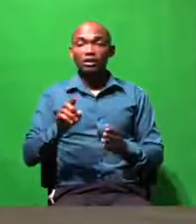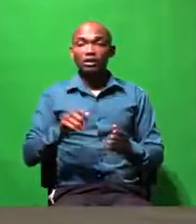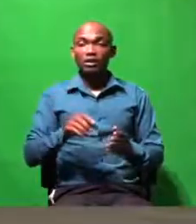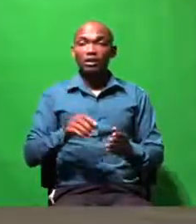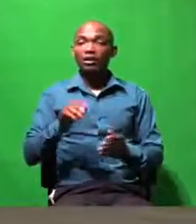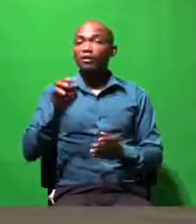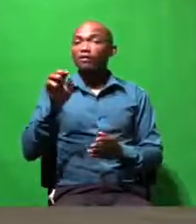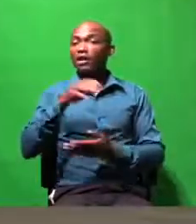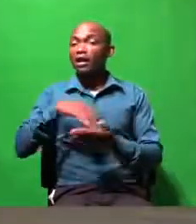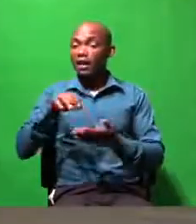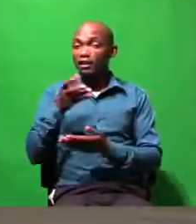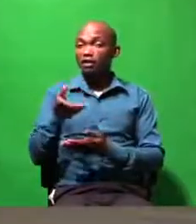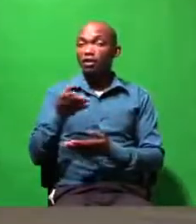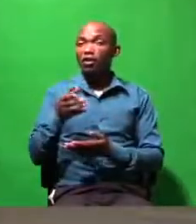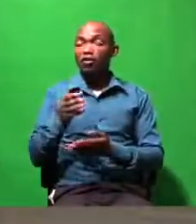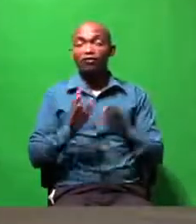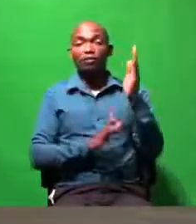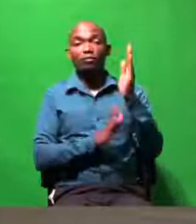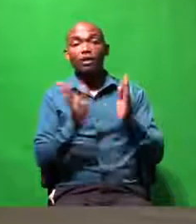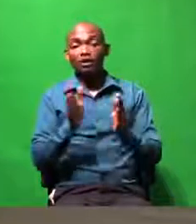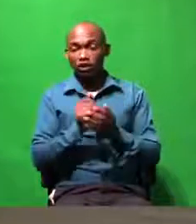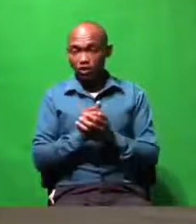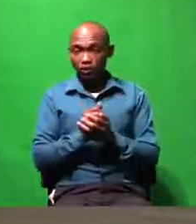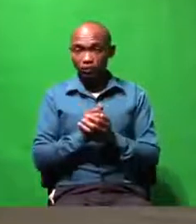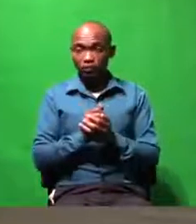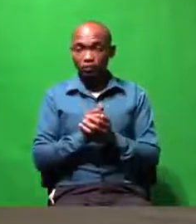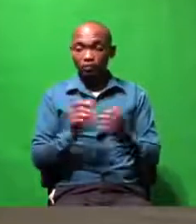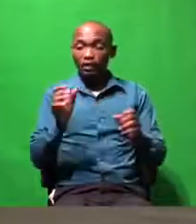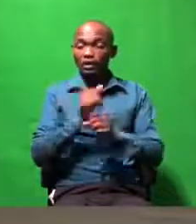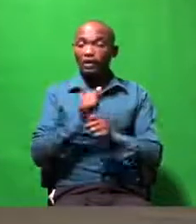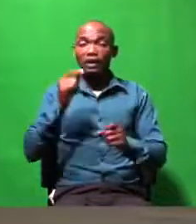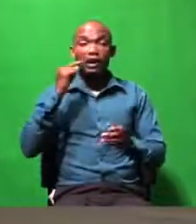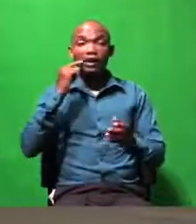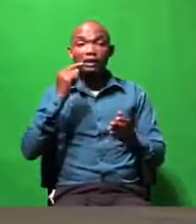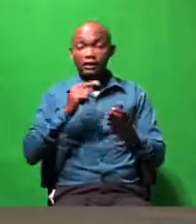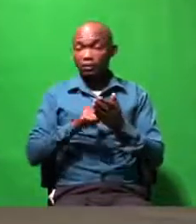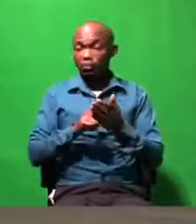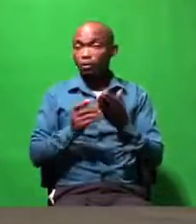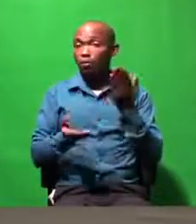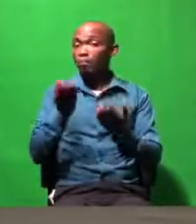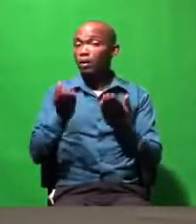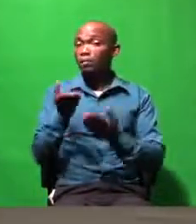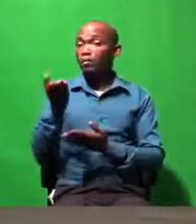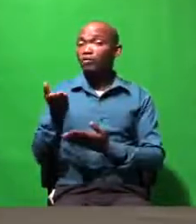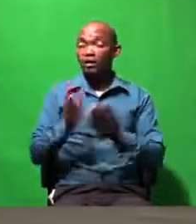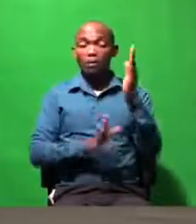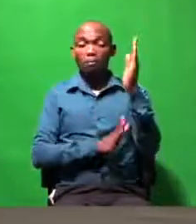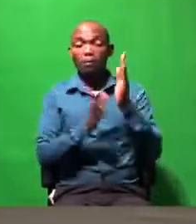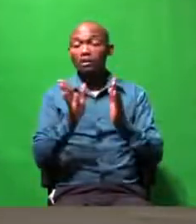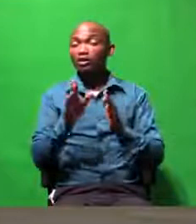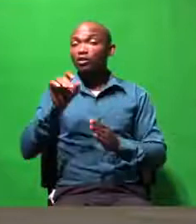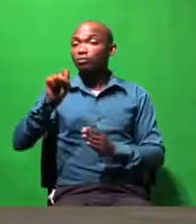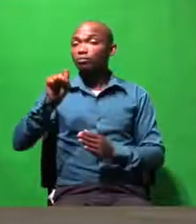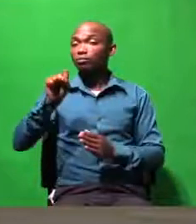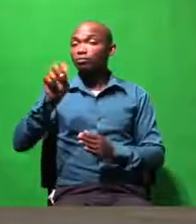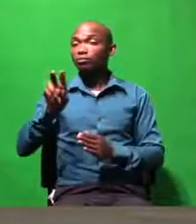of branch they deal with. Take example, maybe the branch of survey.